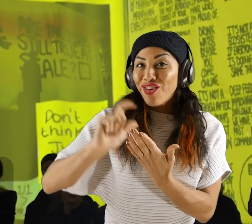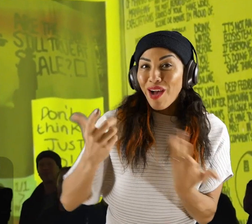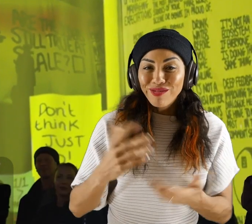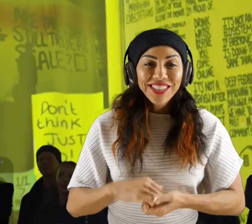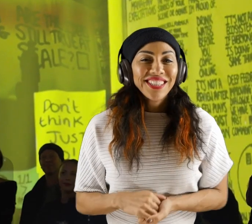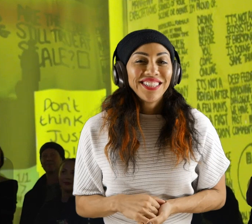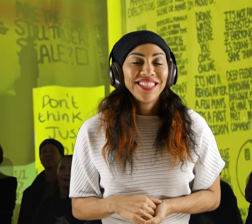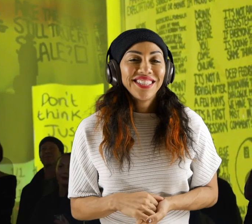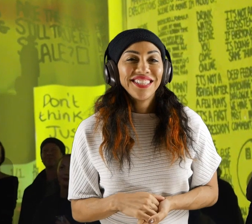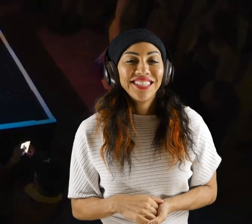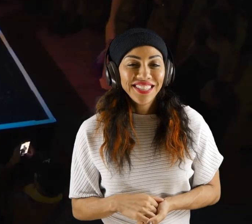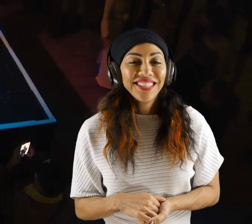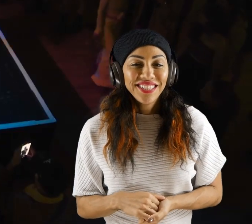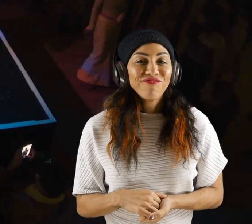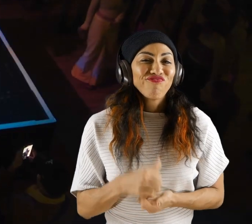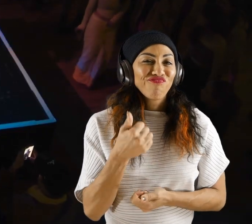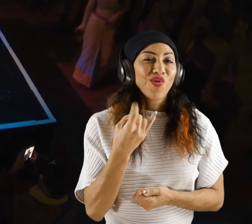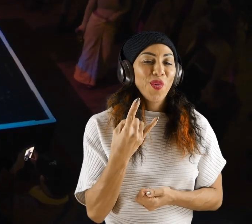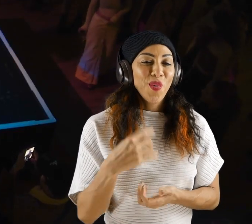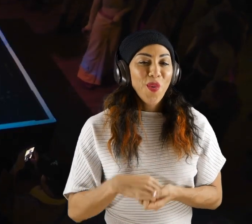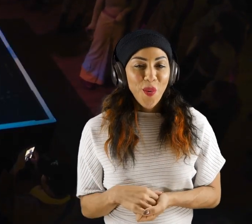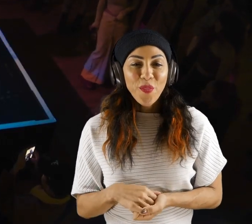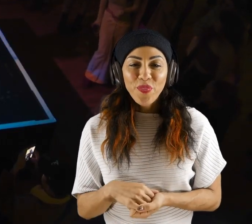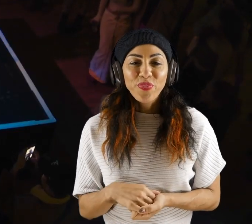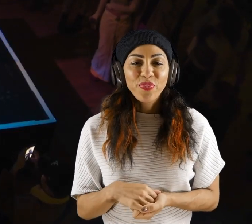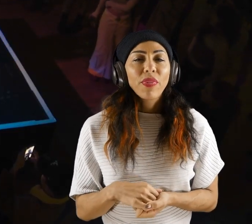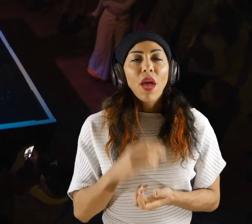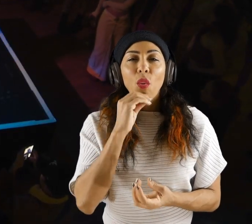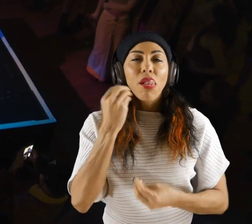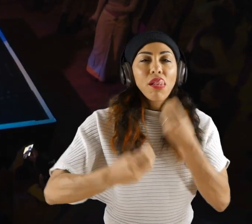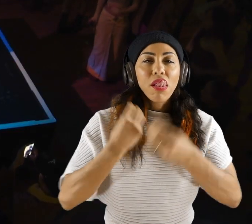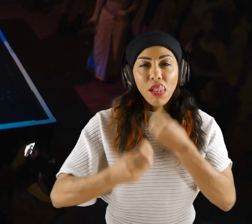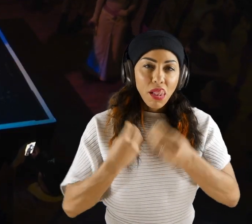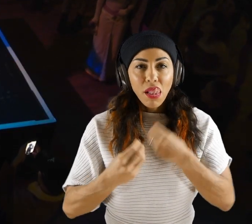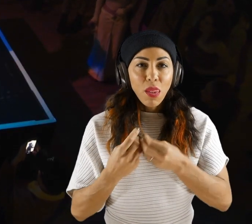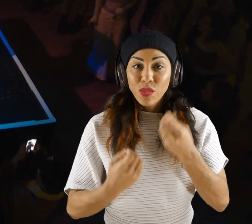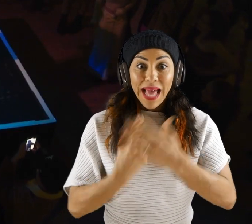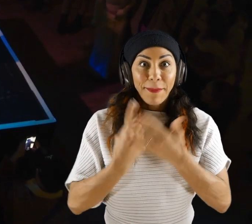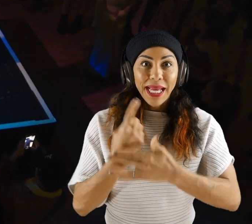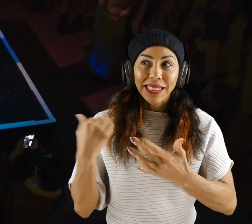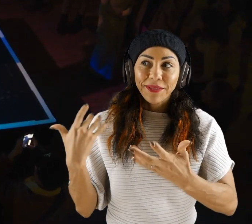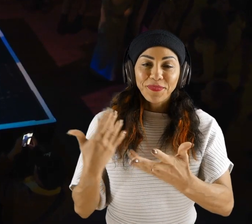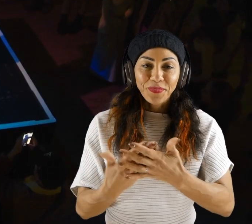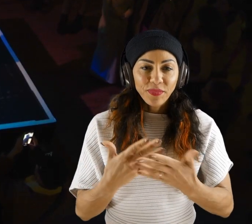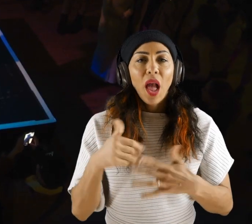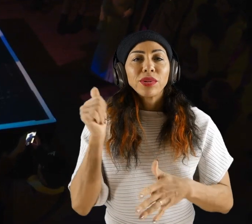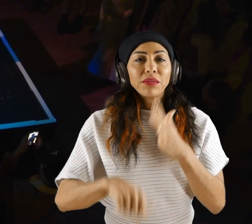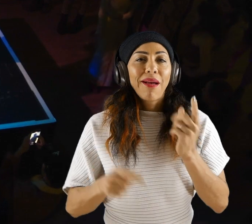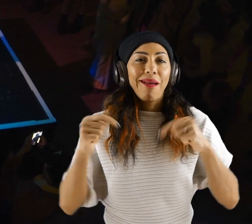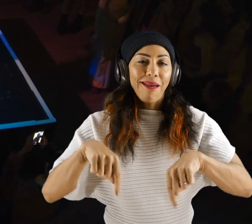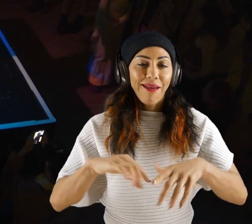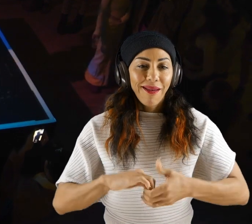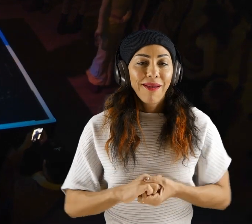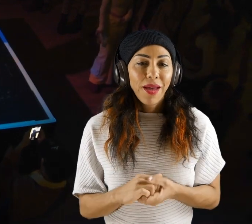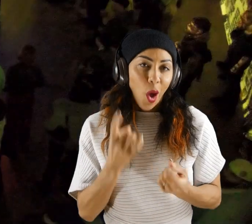All right, cool. I'm going to give a bit of a little explainer to all the things that happen. And I'll start here. Obviously, we're in